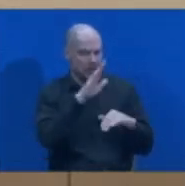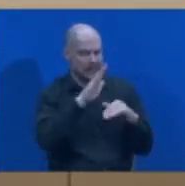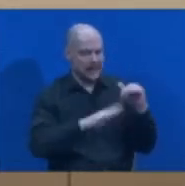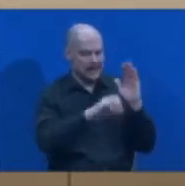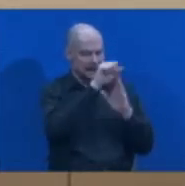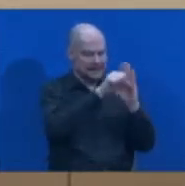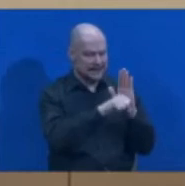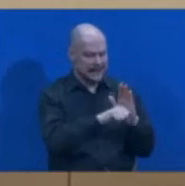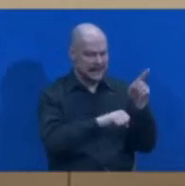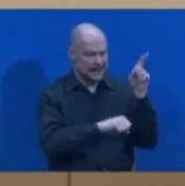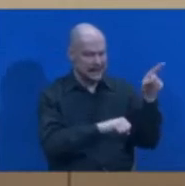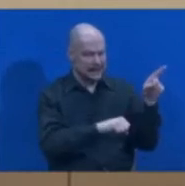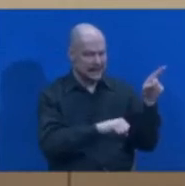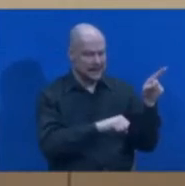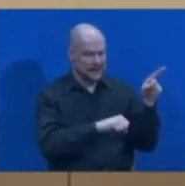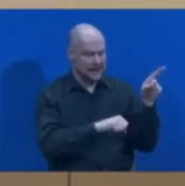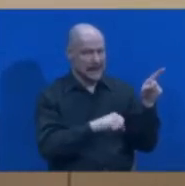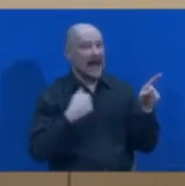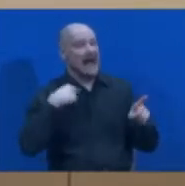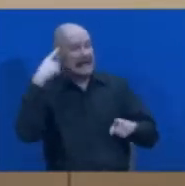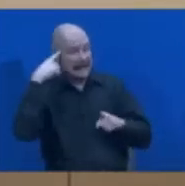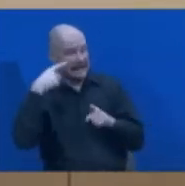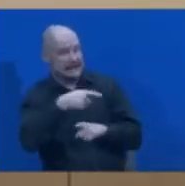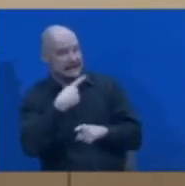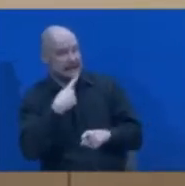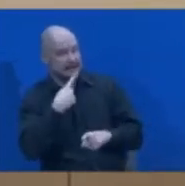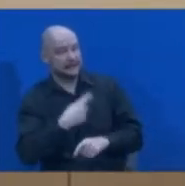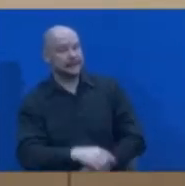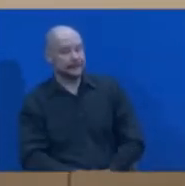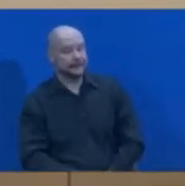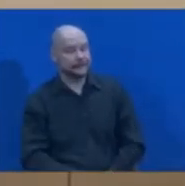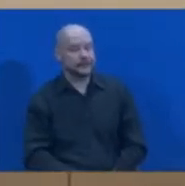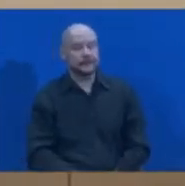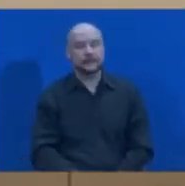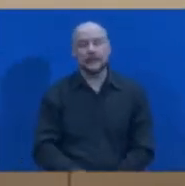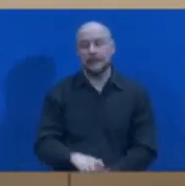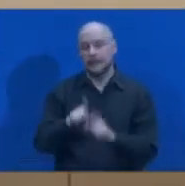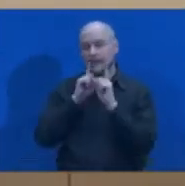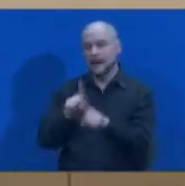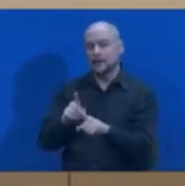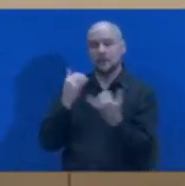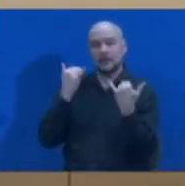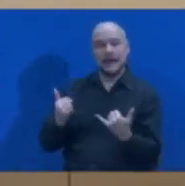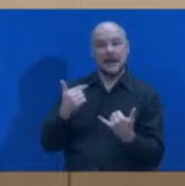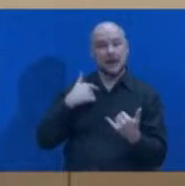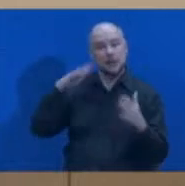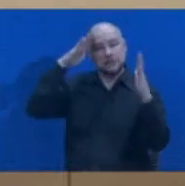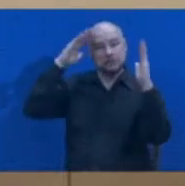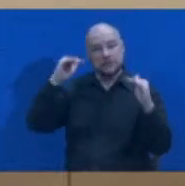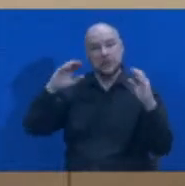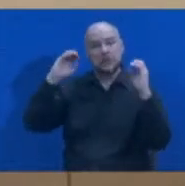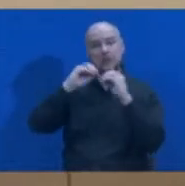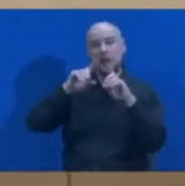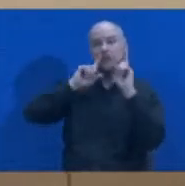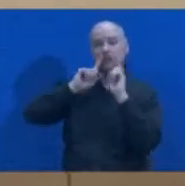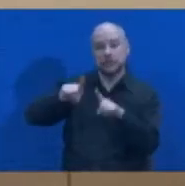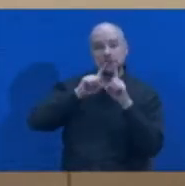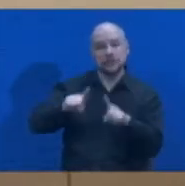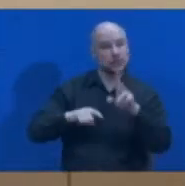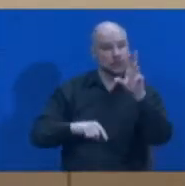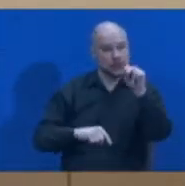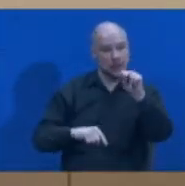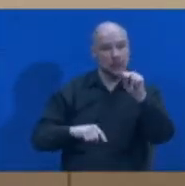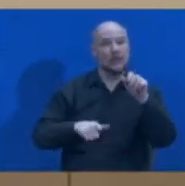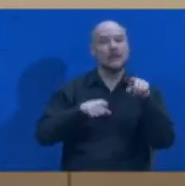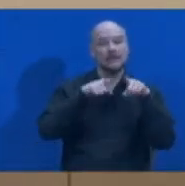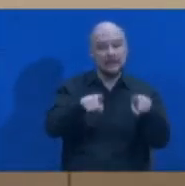beyond what the state is doing? We are not anticipating that at this point. There has been agreement between